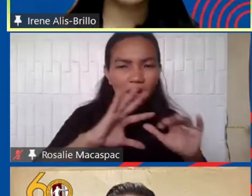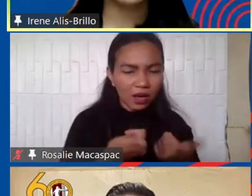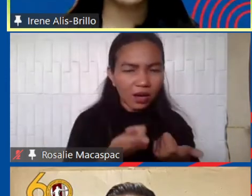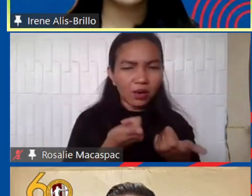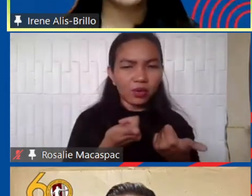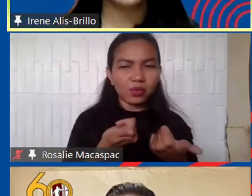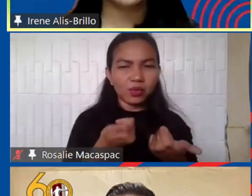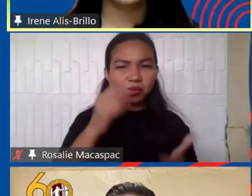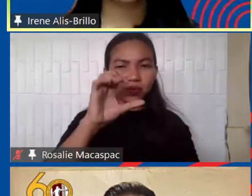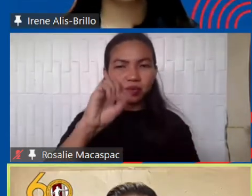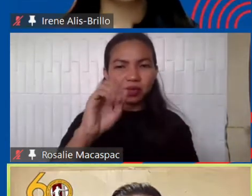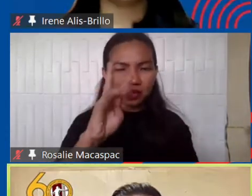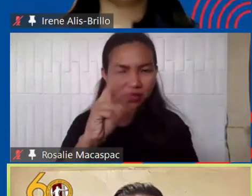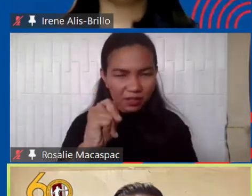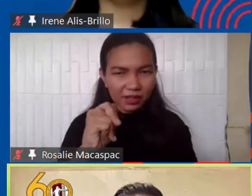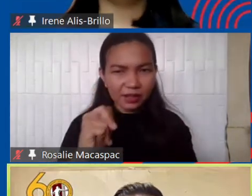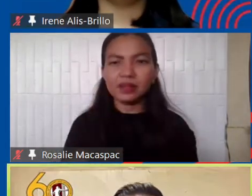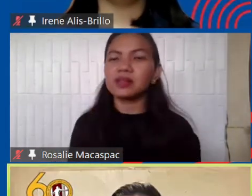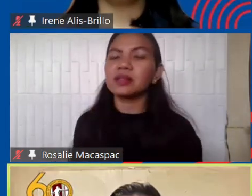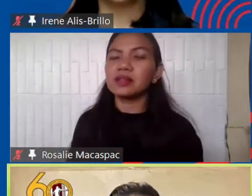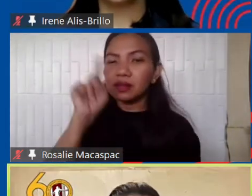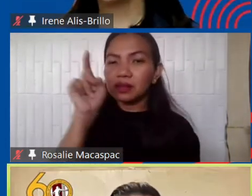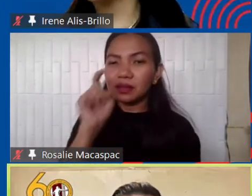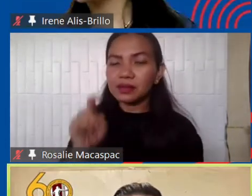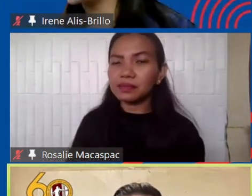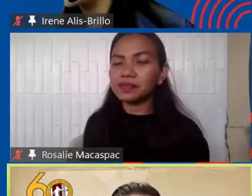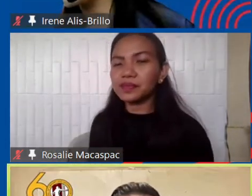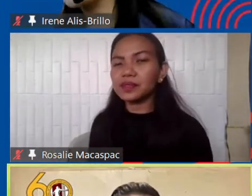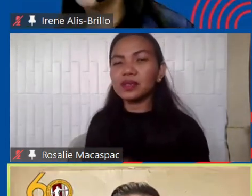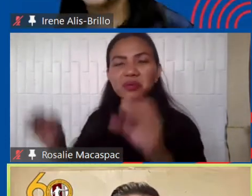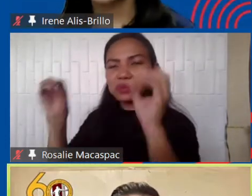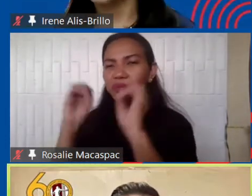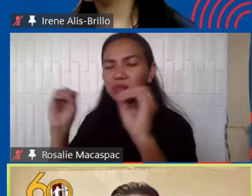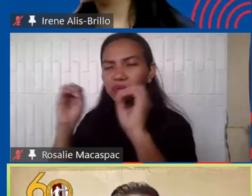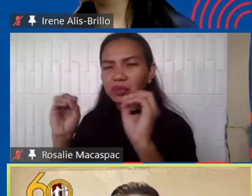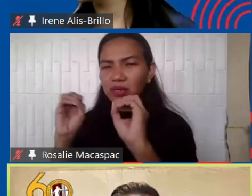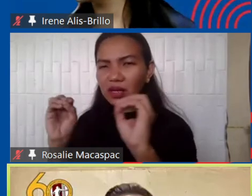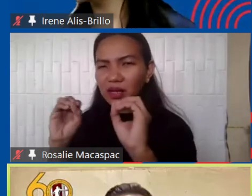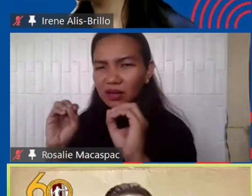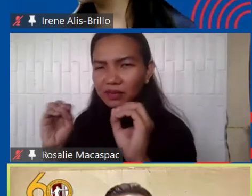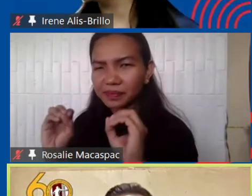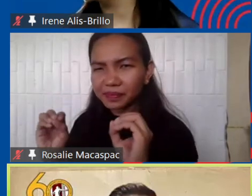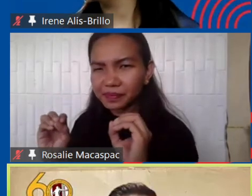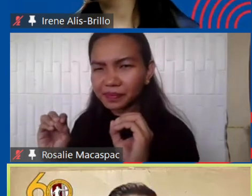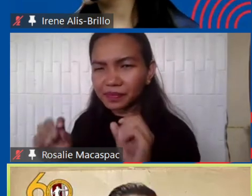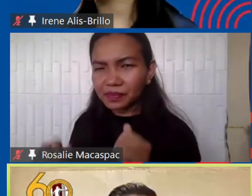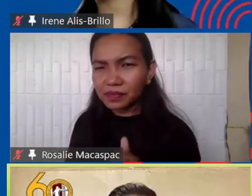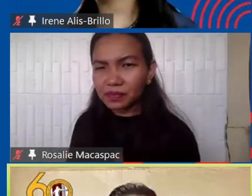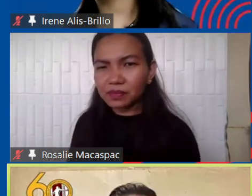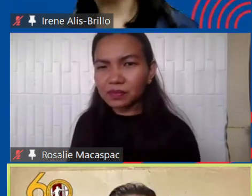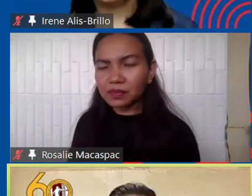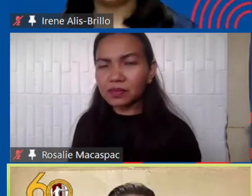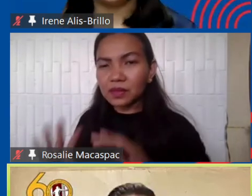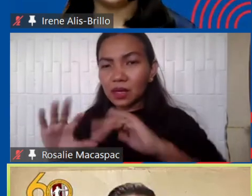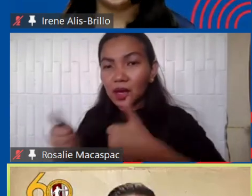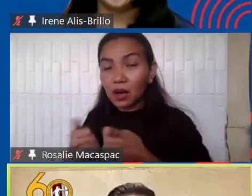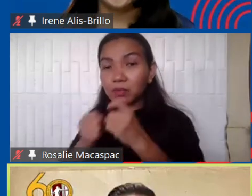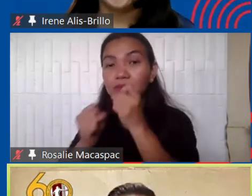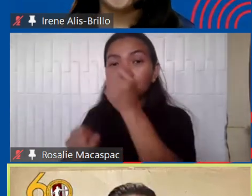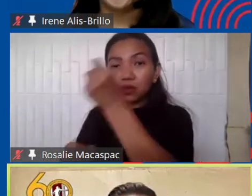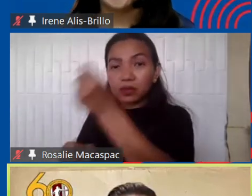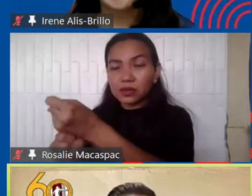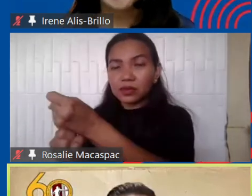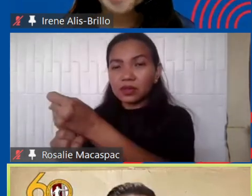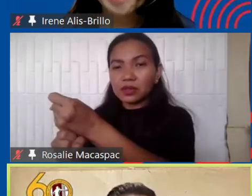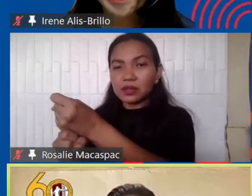vetting? yeah, that's a good question. So there's no vetting. No. What how can we ensure